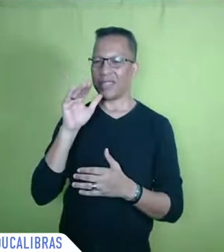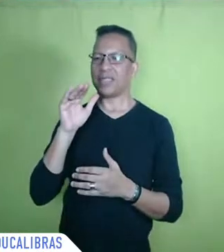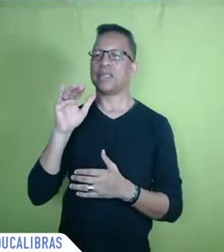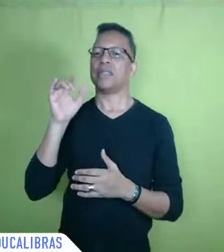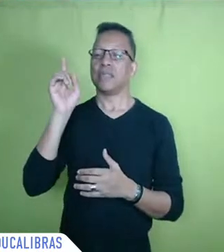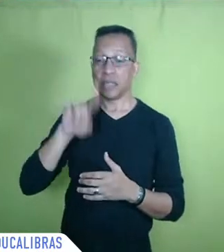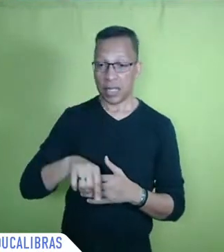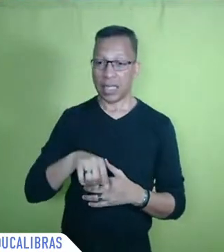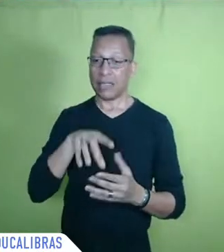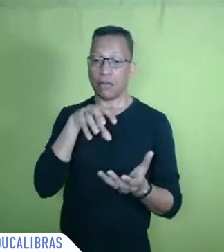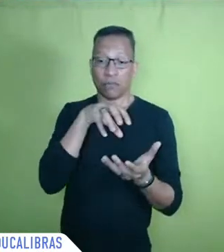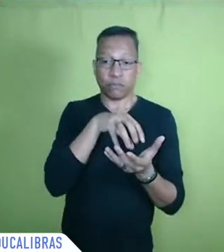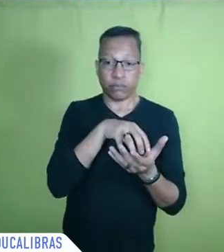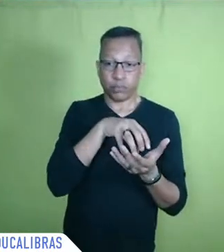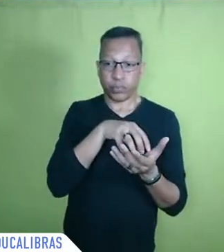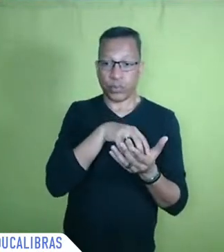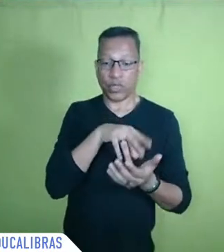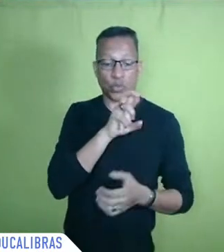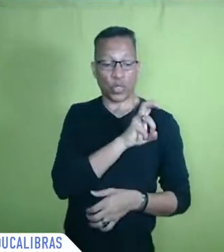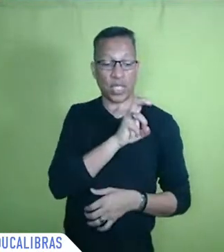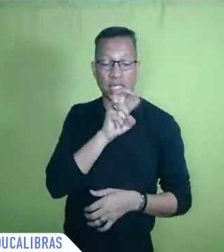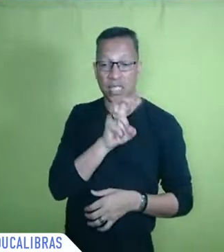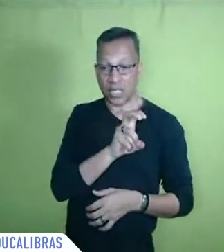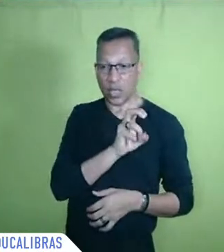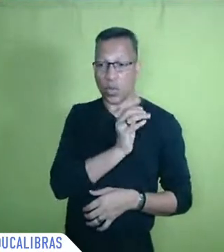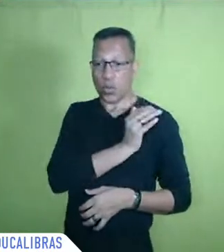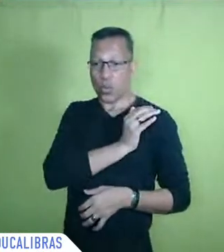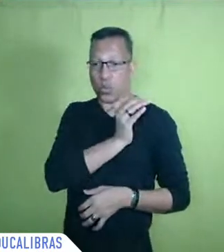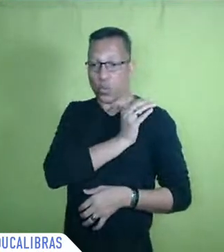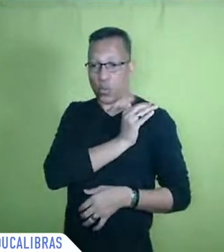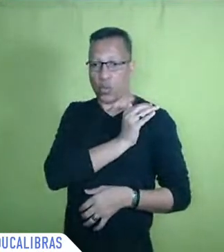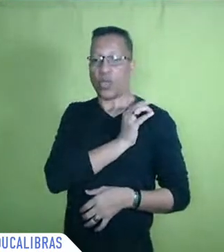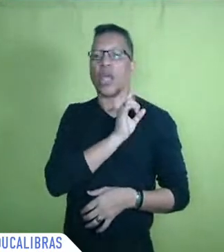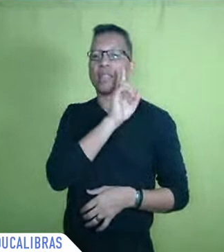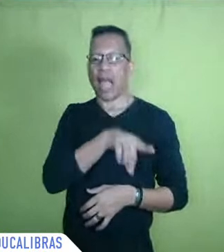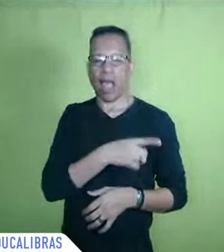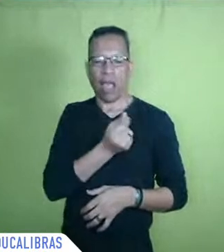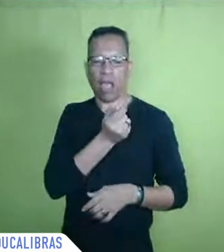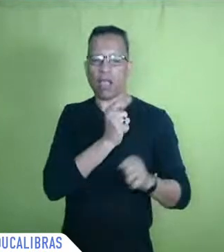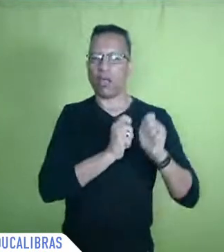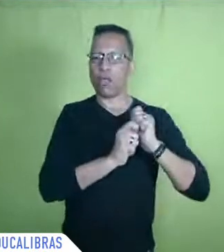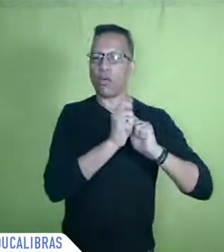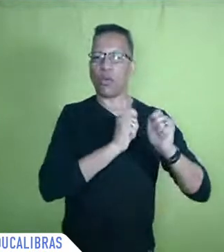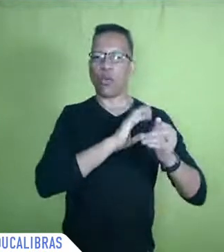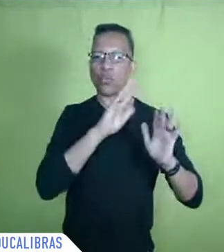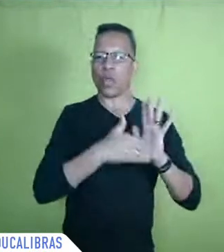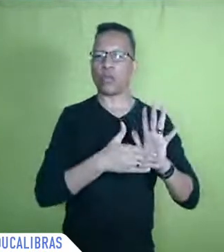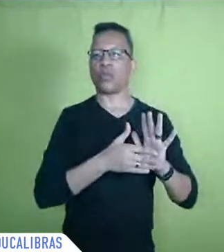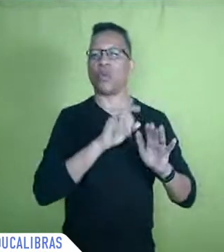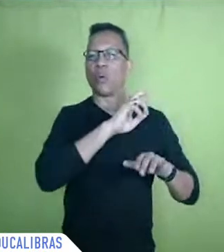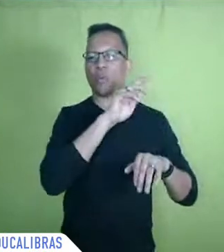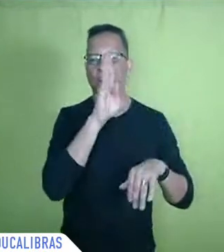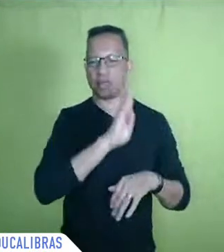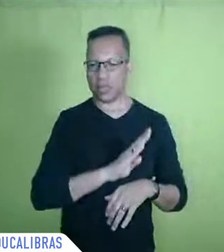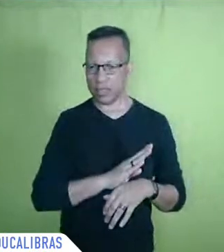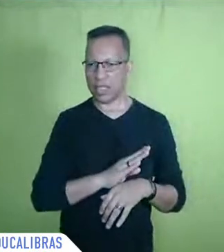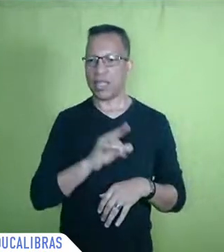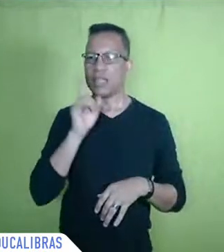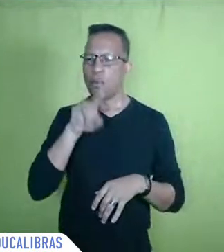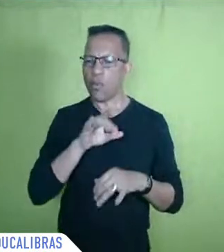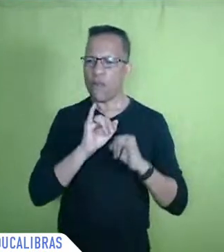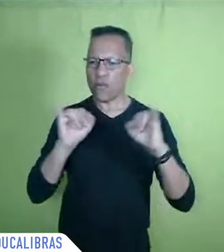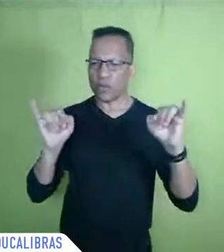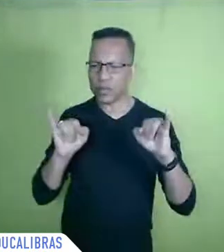10% of the richest people concentrate about 55% of this country's total